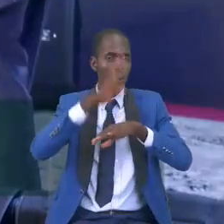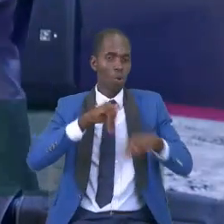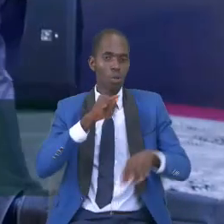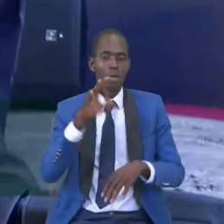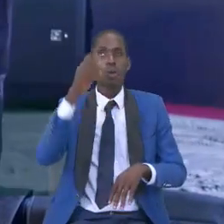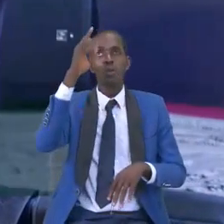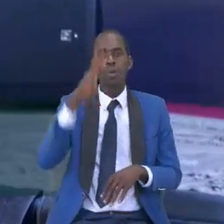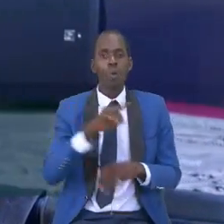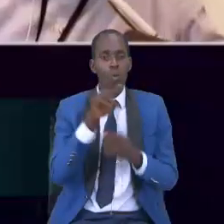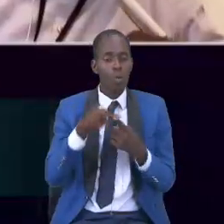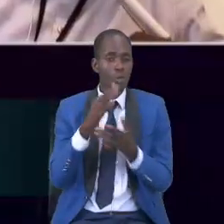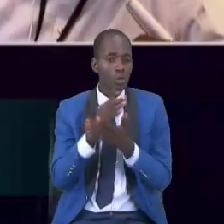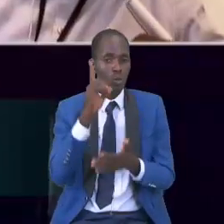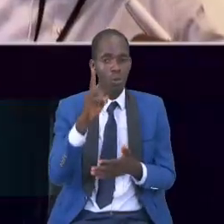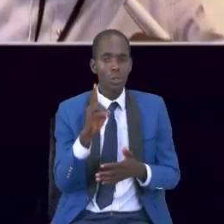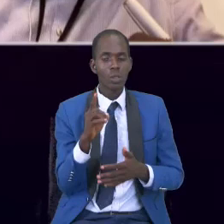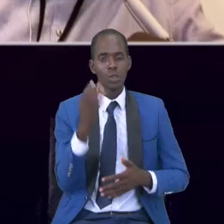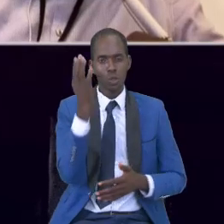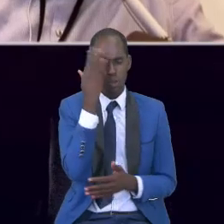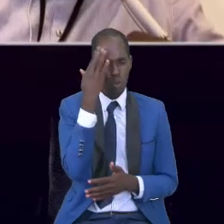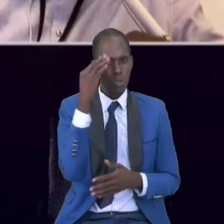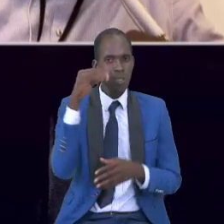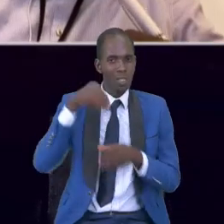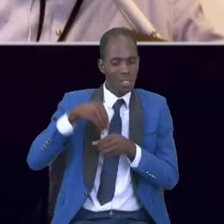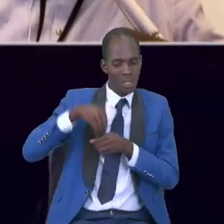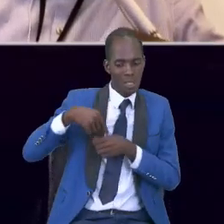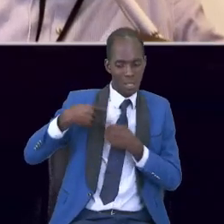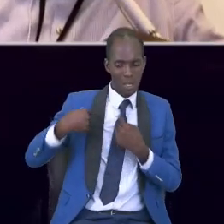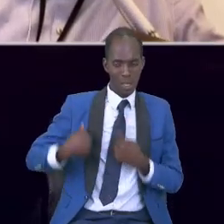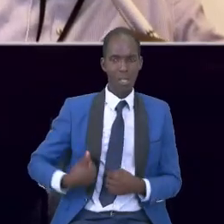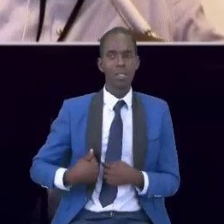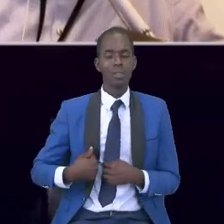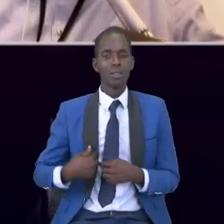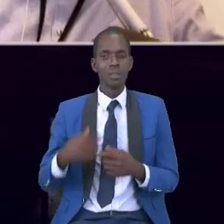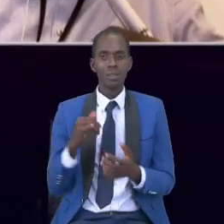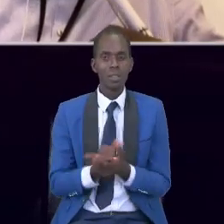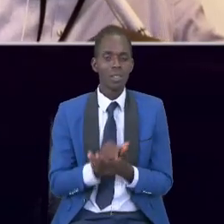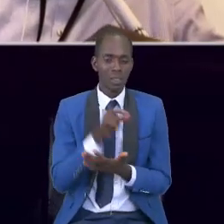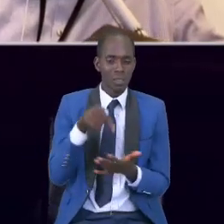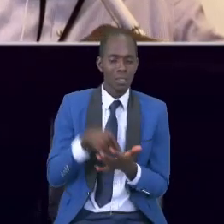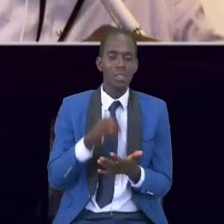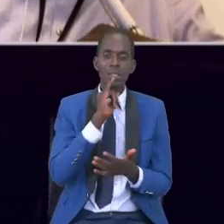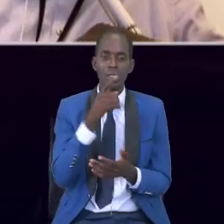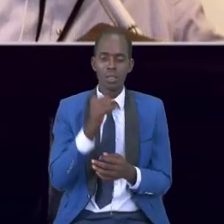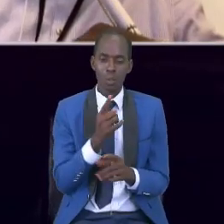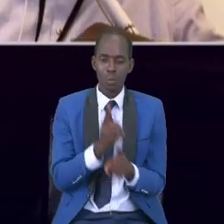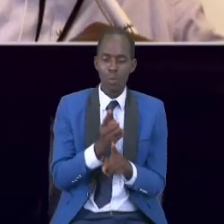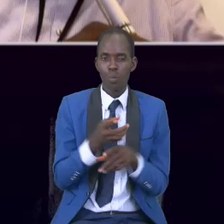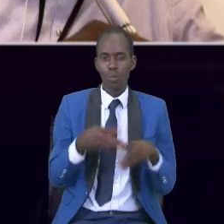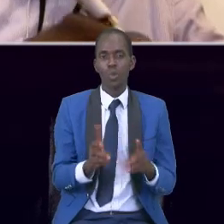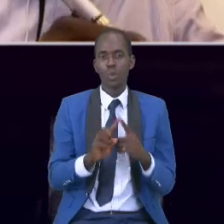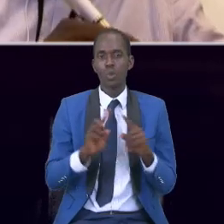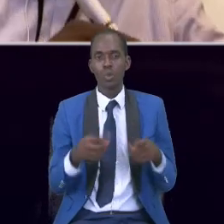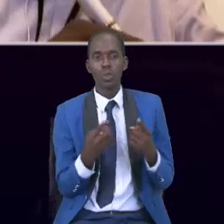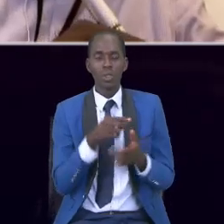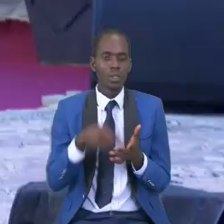when somebody knows in his heart of hearts, this is the way to go, this is the